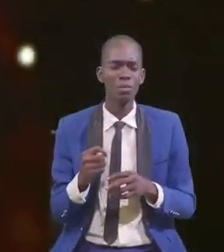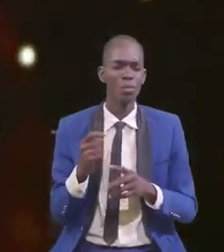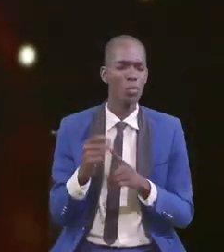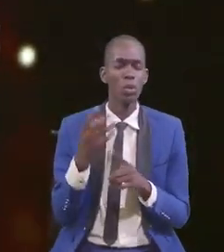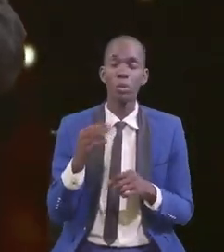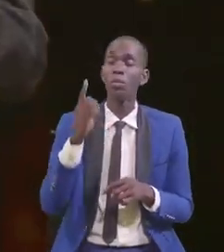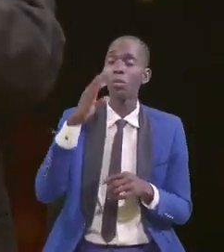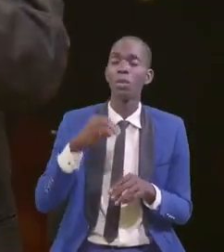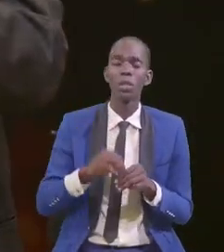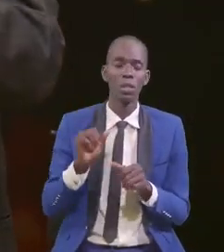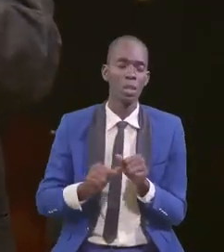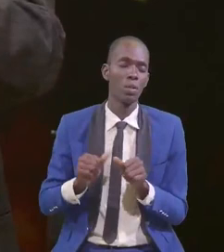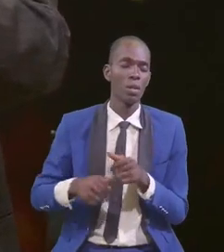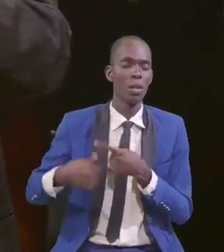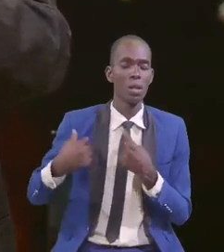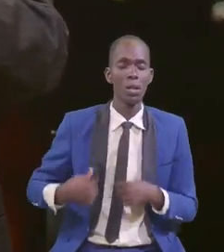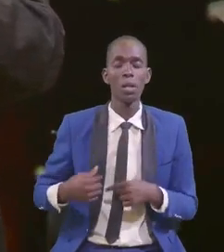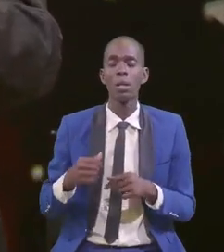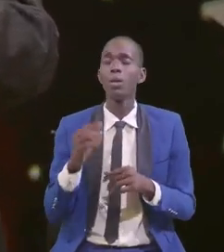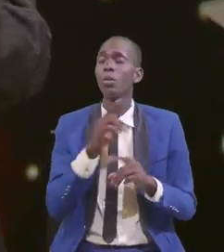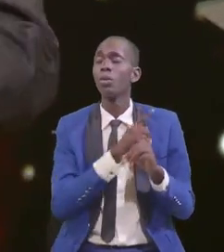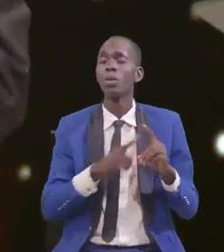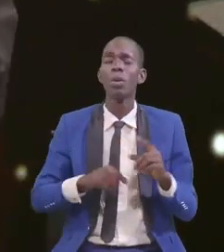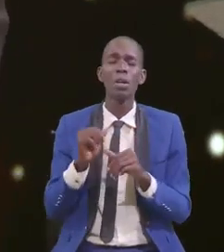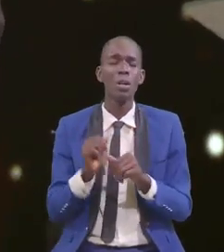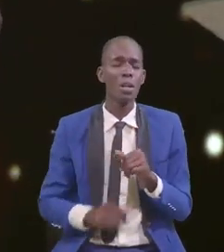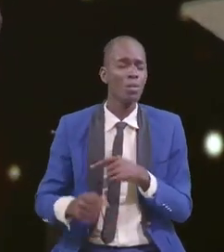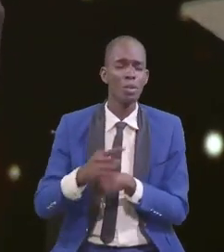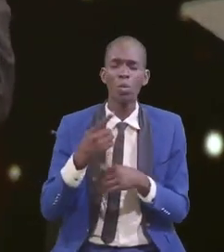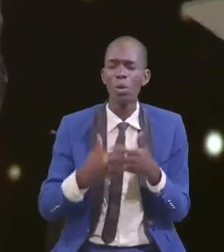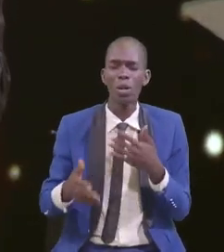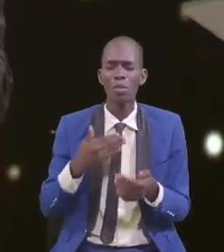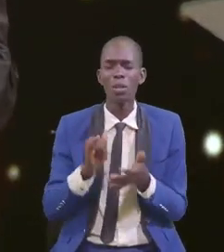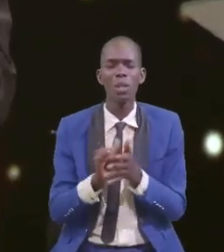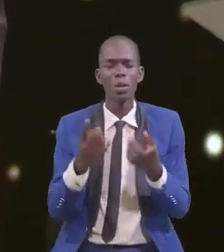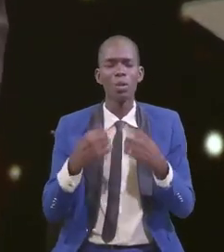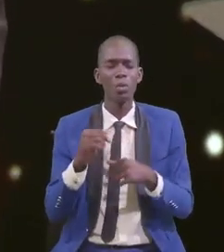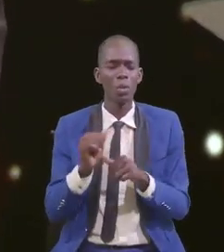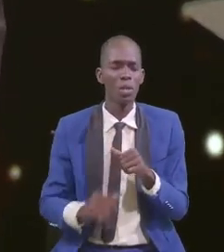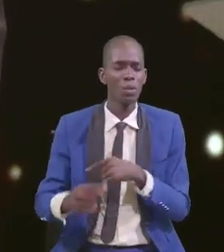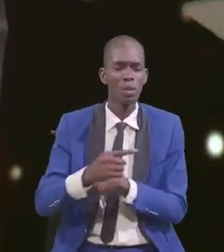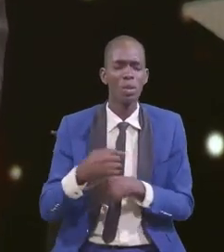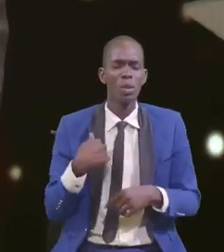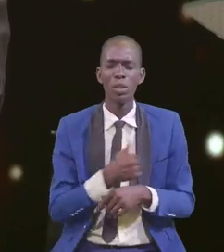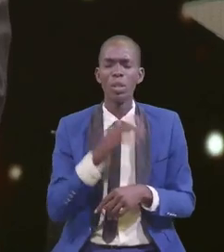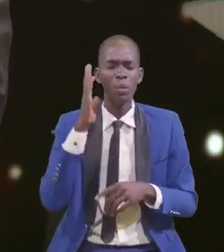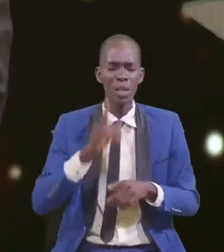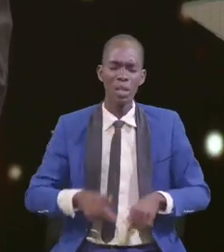heart. And Lord, every day, whatever comes each day, will live